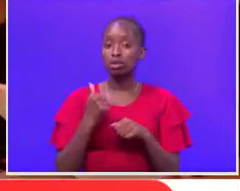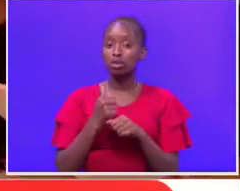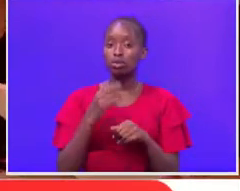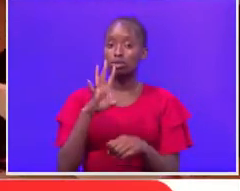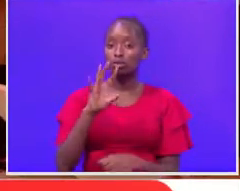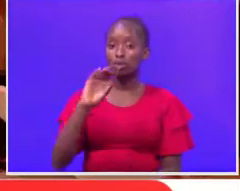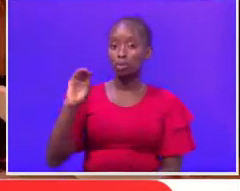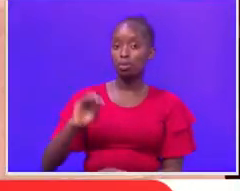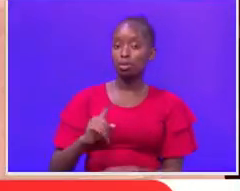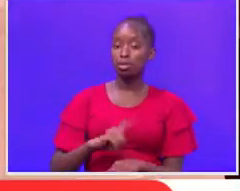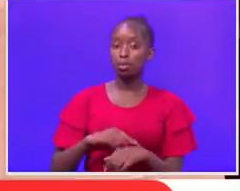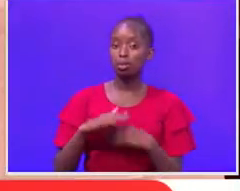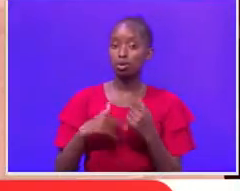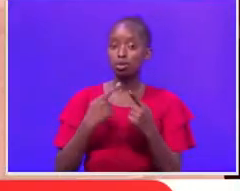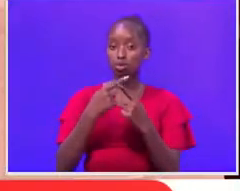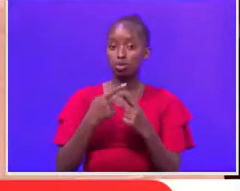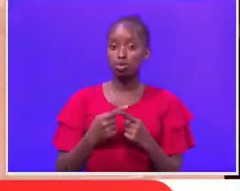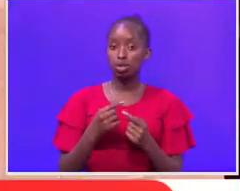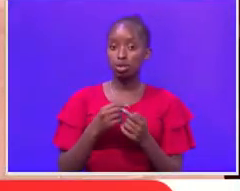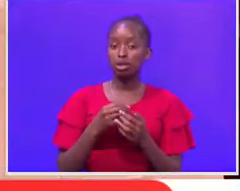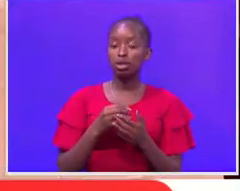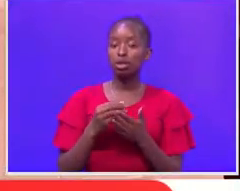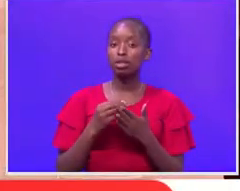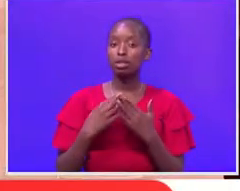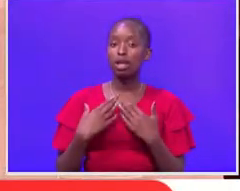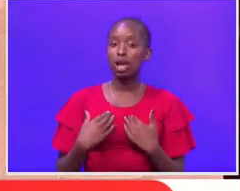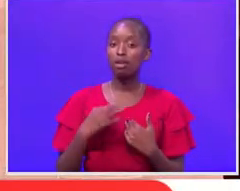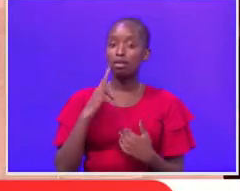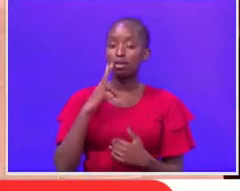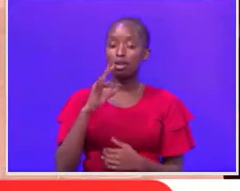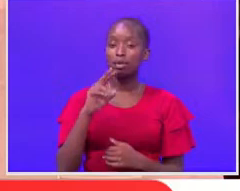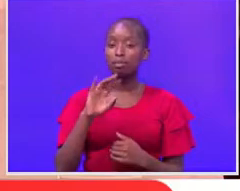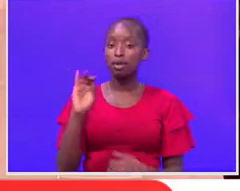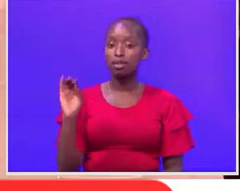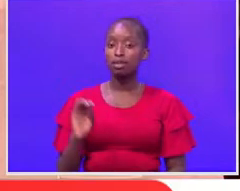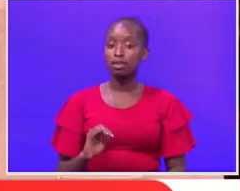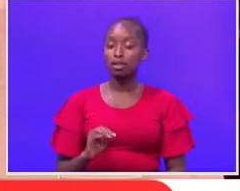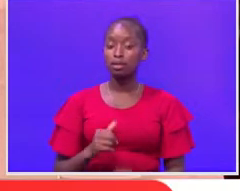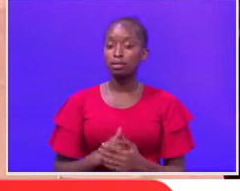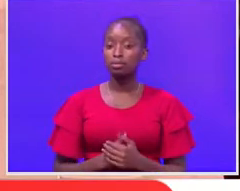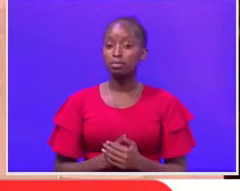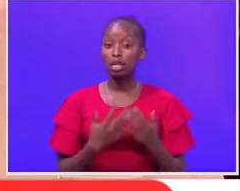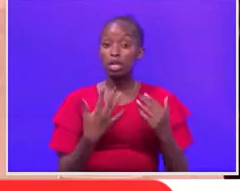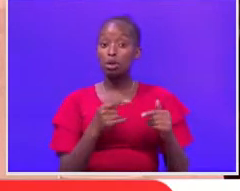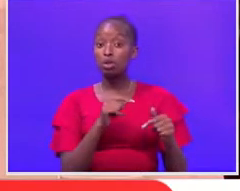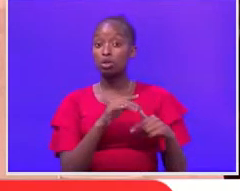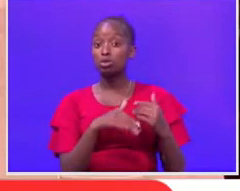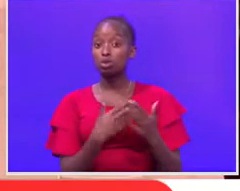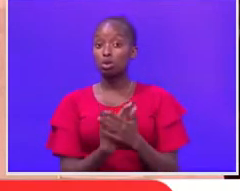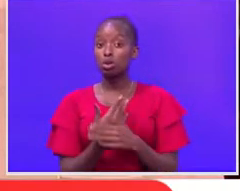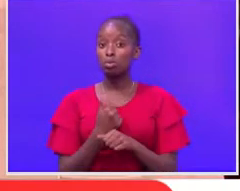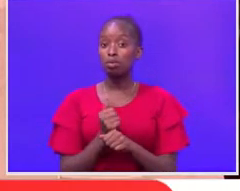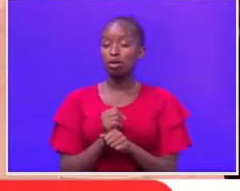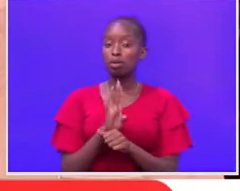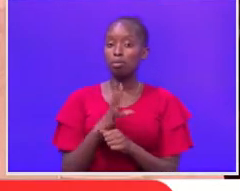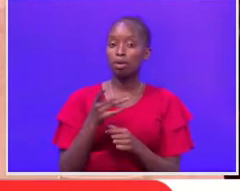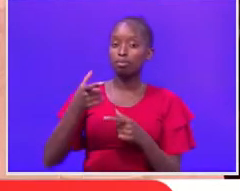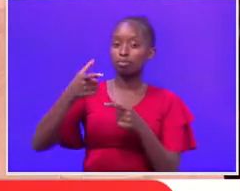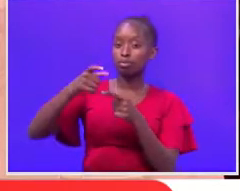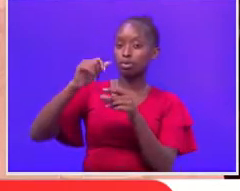total credit offered to customers stood at 336 billion. This was further boosted by an increase